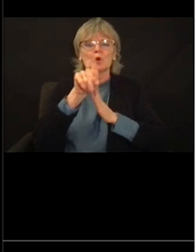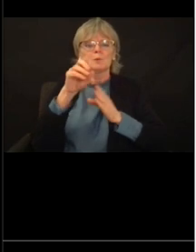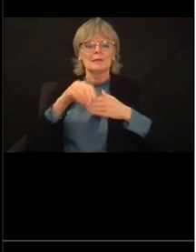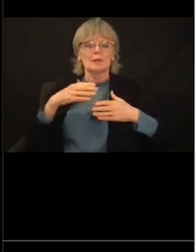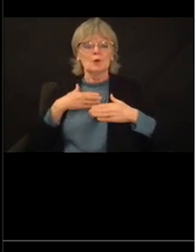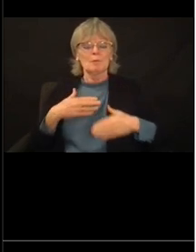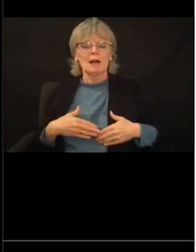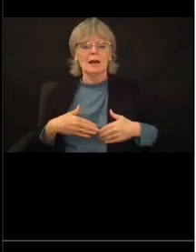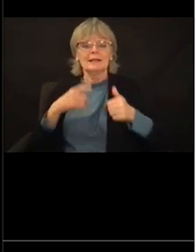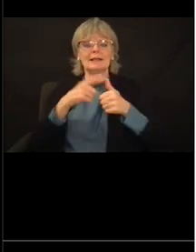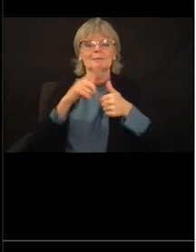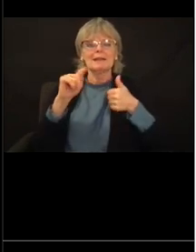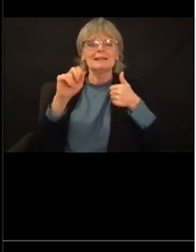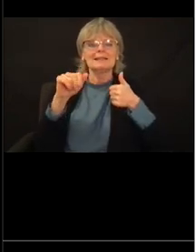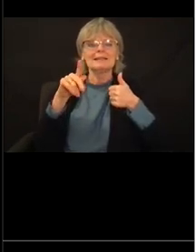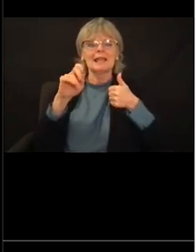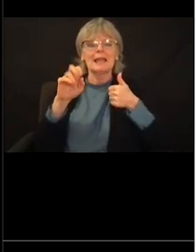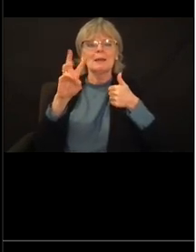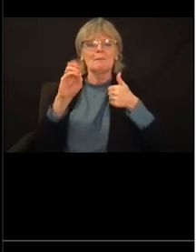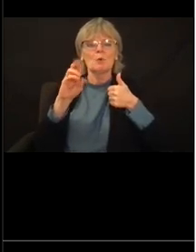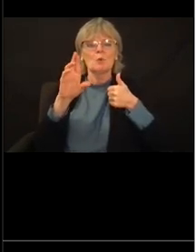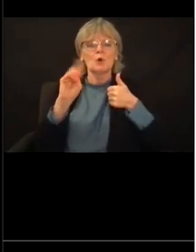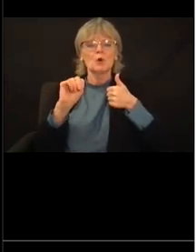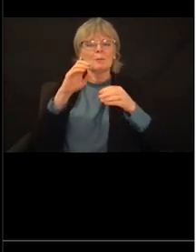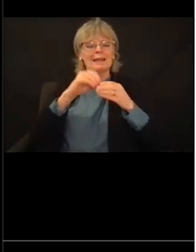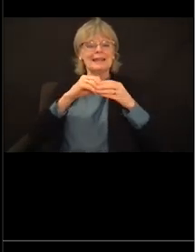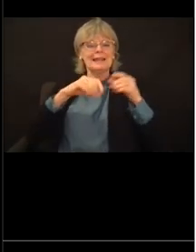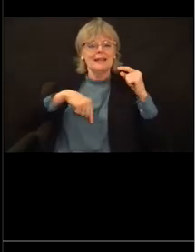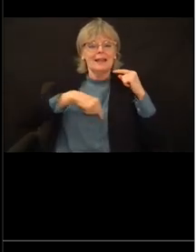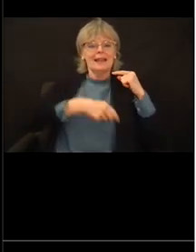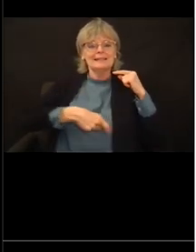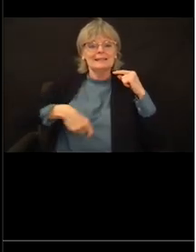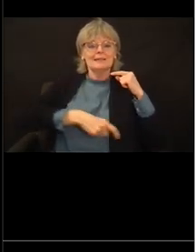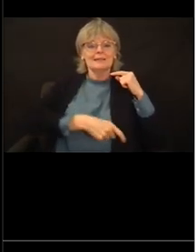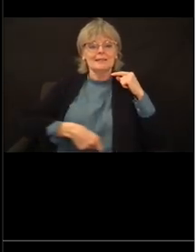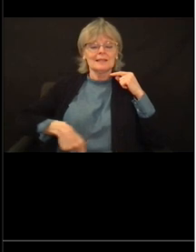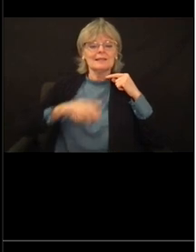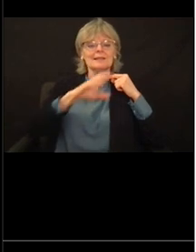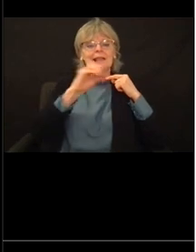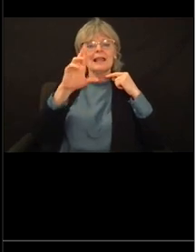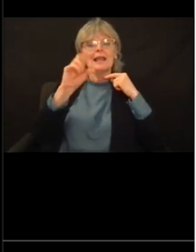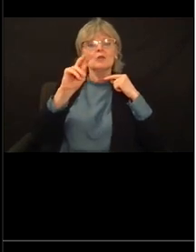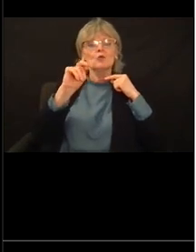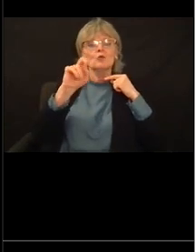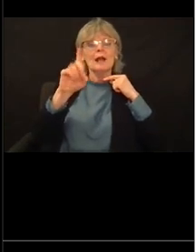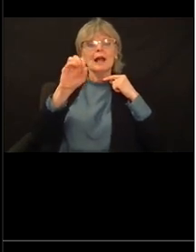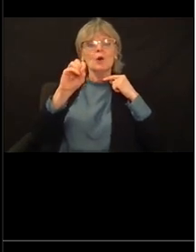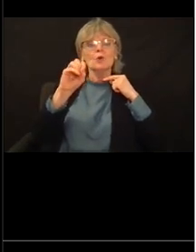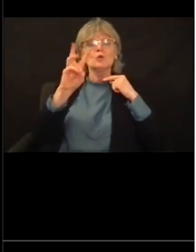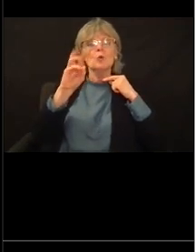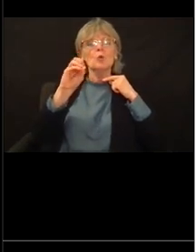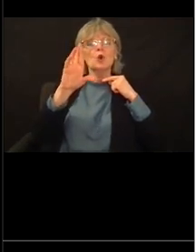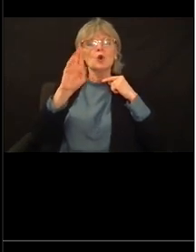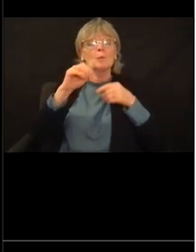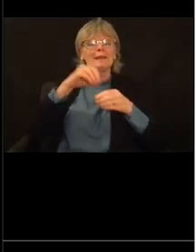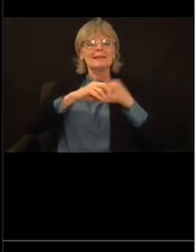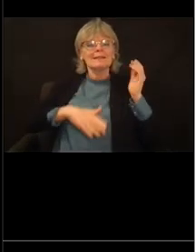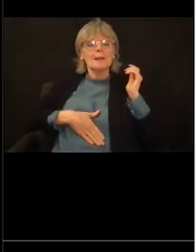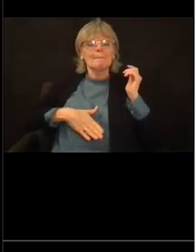had tapeworms, which are an intestinal worm, and she had roundworms, which are stomach worms. So here's a photo of,